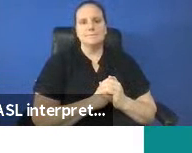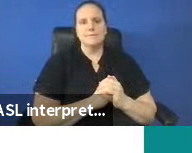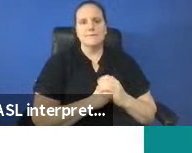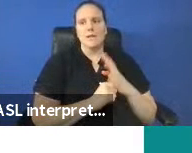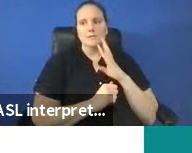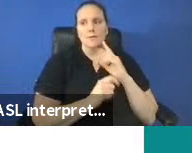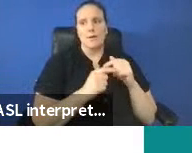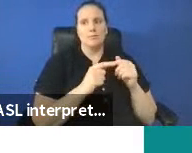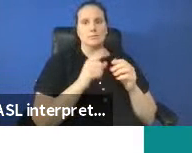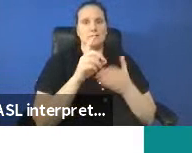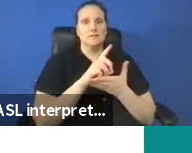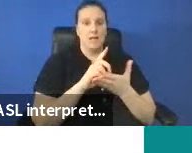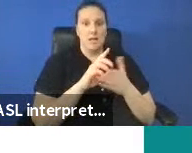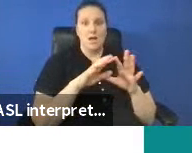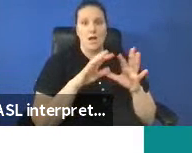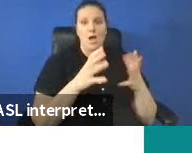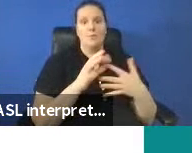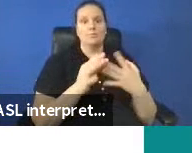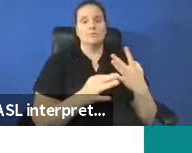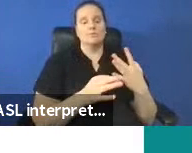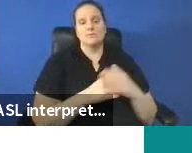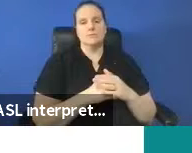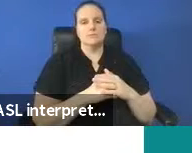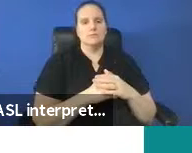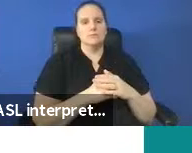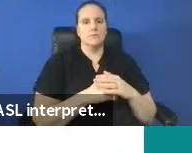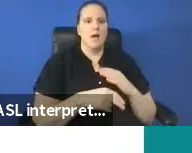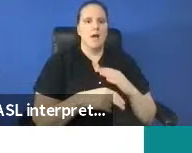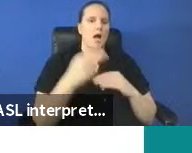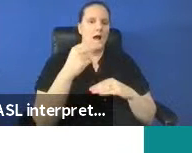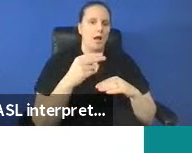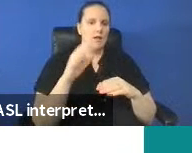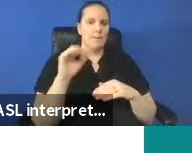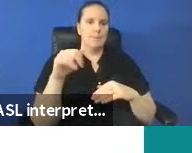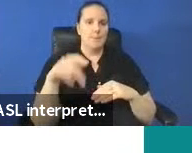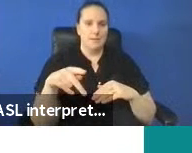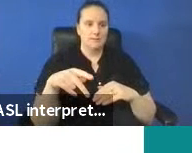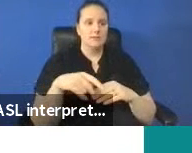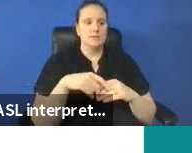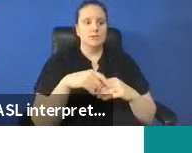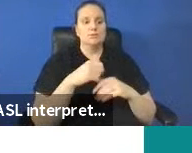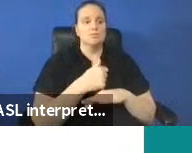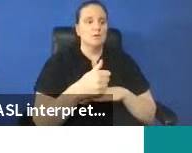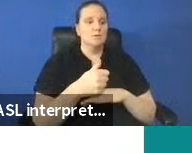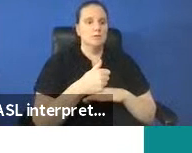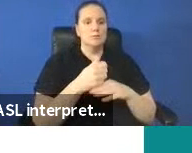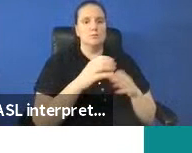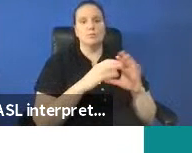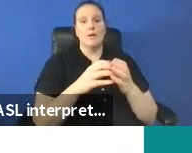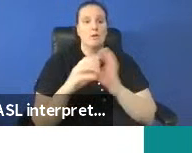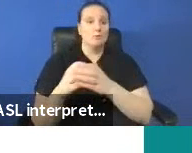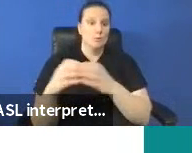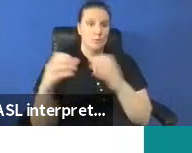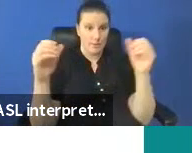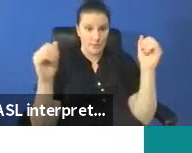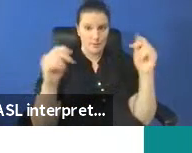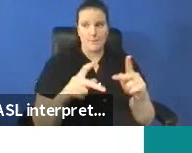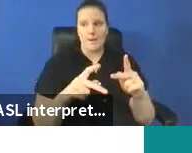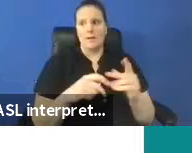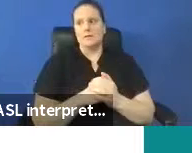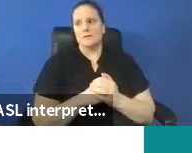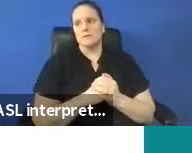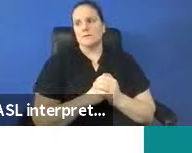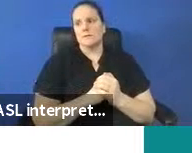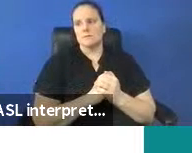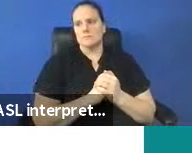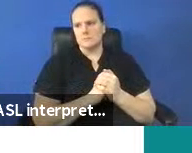design options, overview of high capacity transit, interactive sessions in breakout rooms, and report back, and then additional